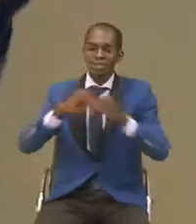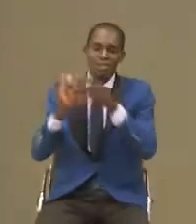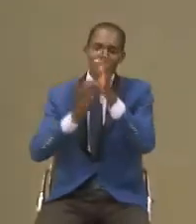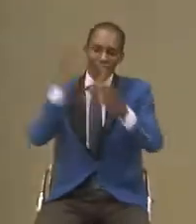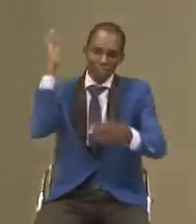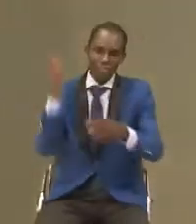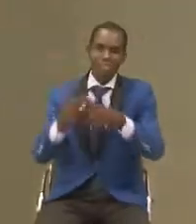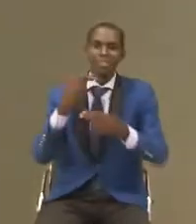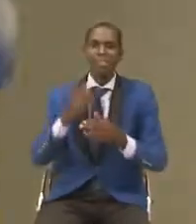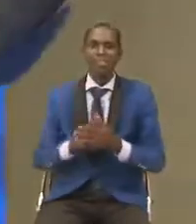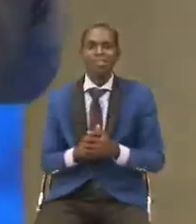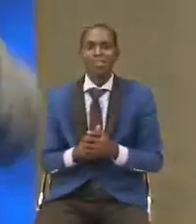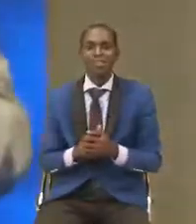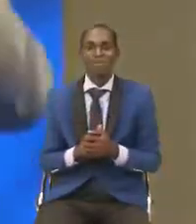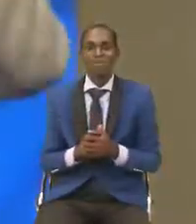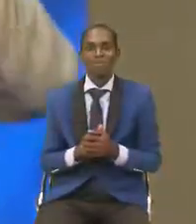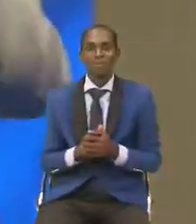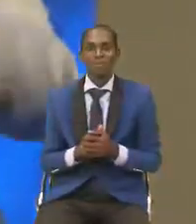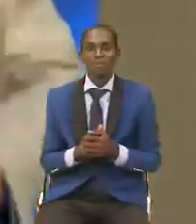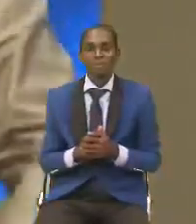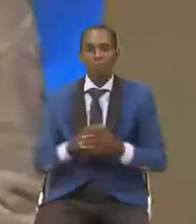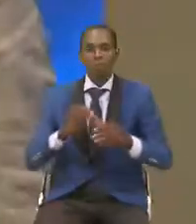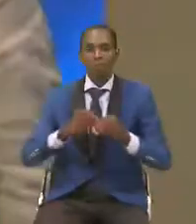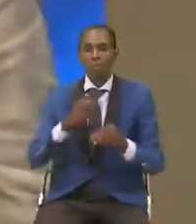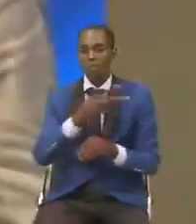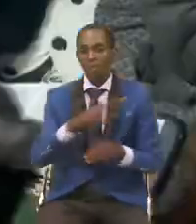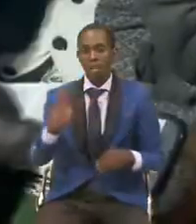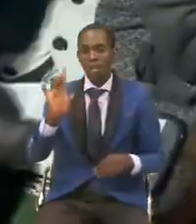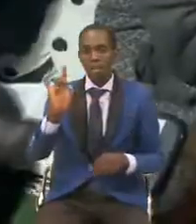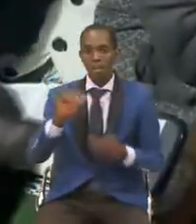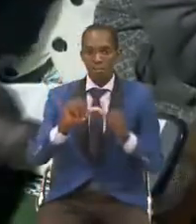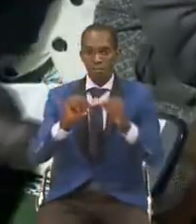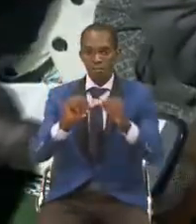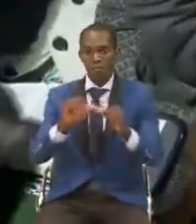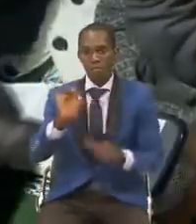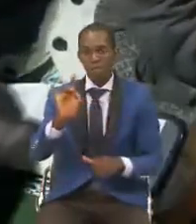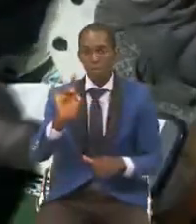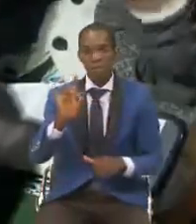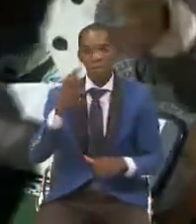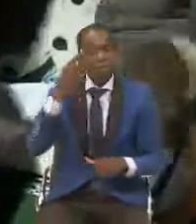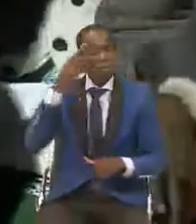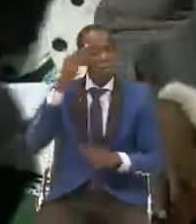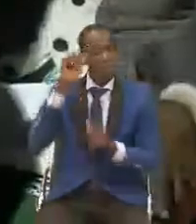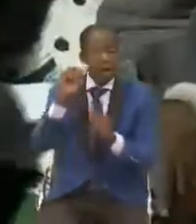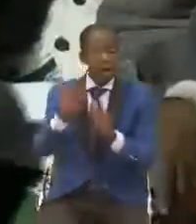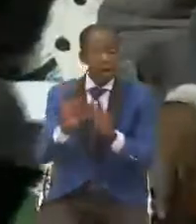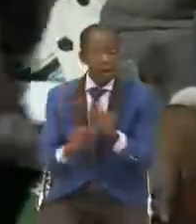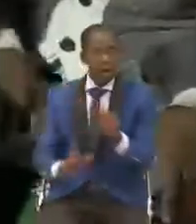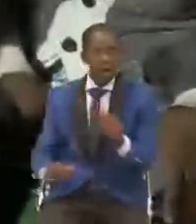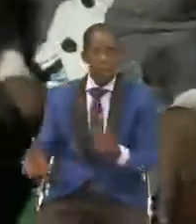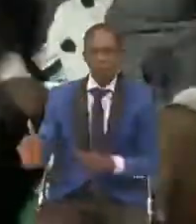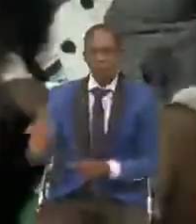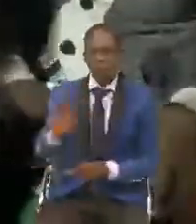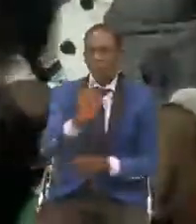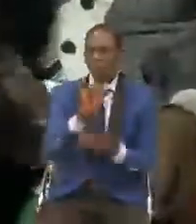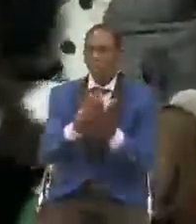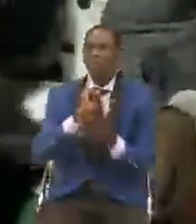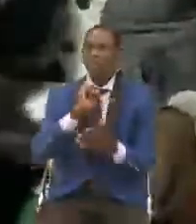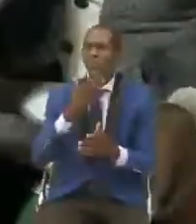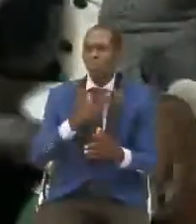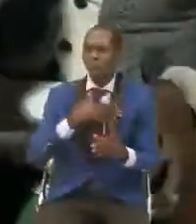your showers of blessing in Jesus' name. Look at verse 8,